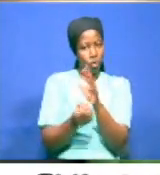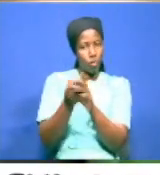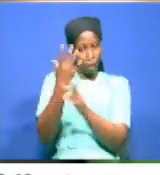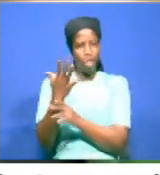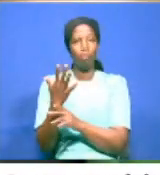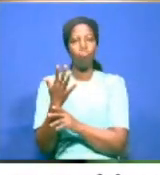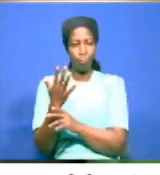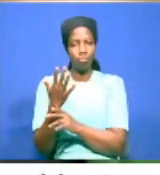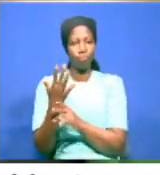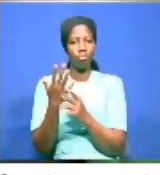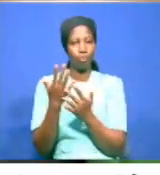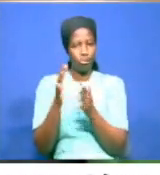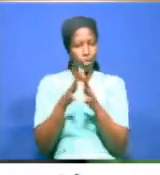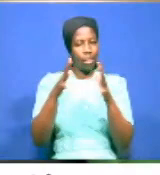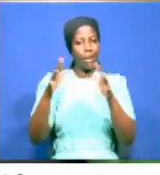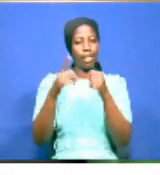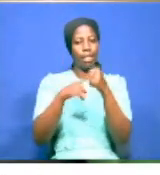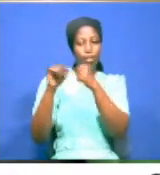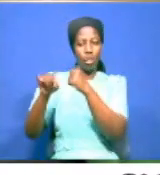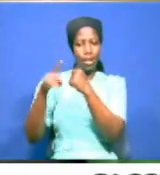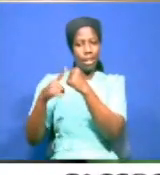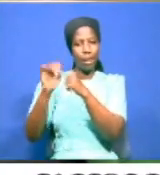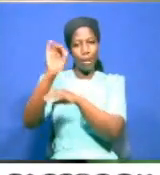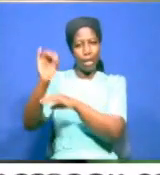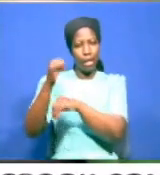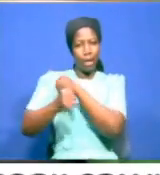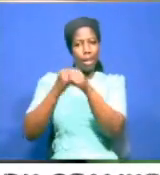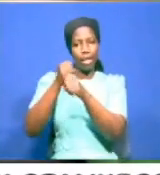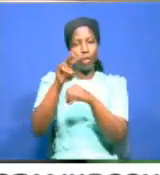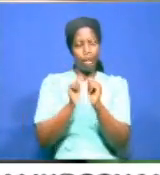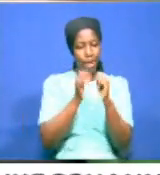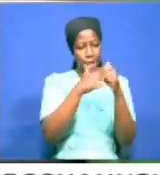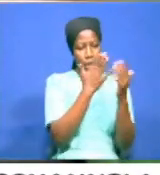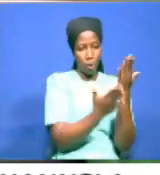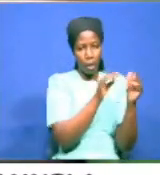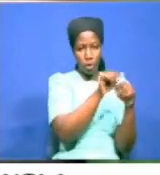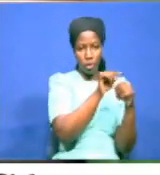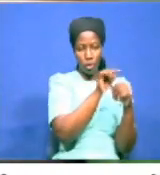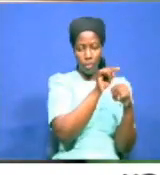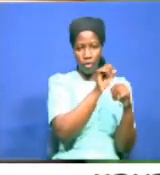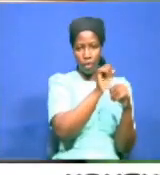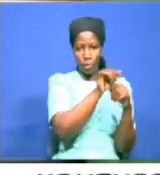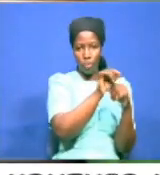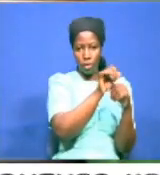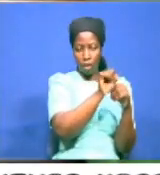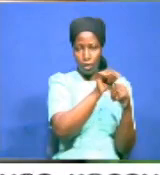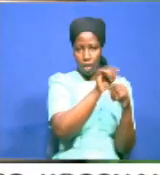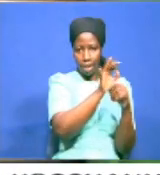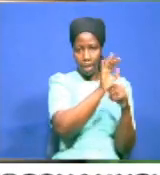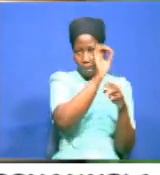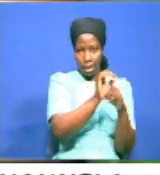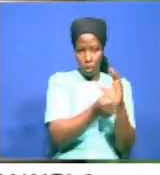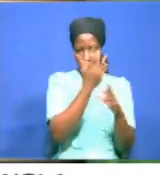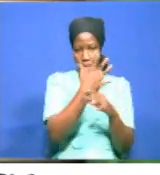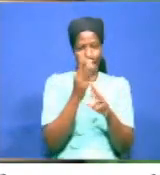trajectory to expand by 6.6% in 2019 compared to 5.3% growth realized in